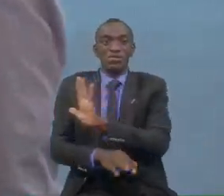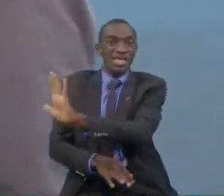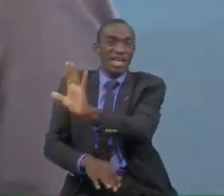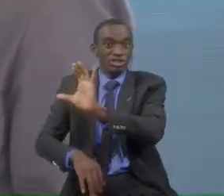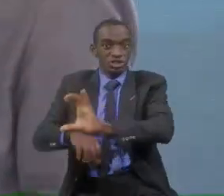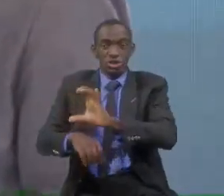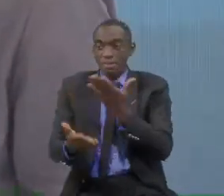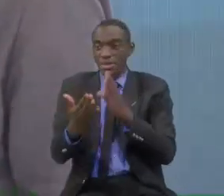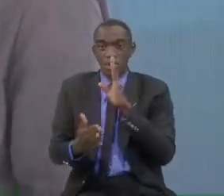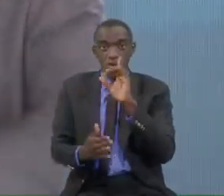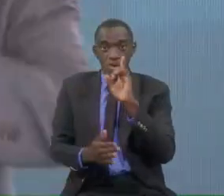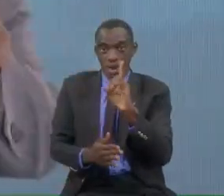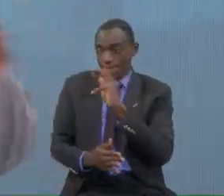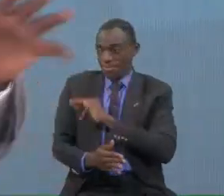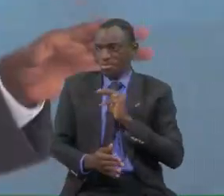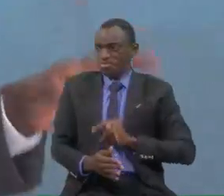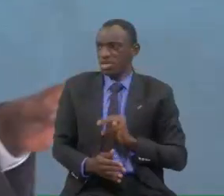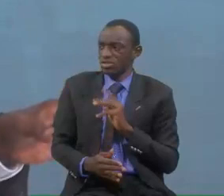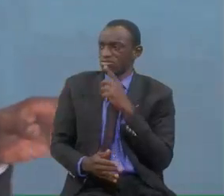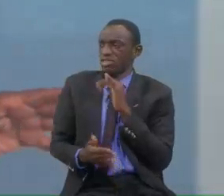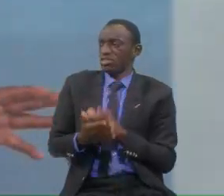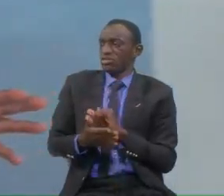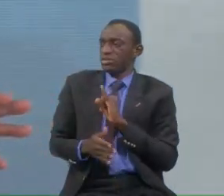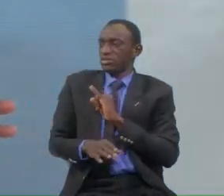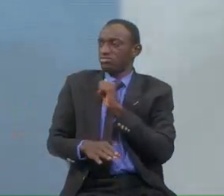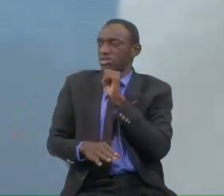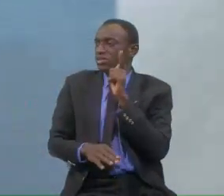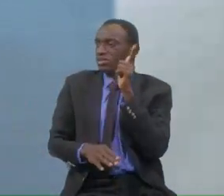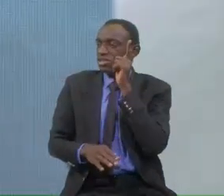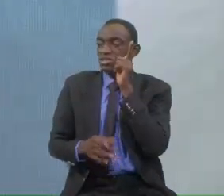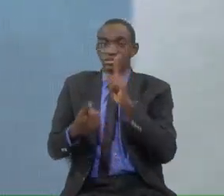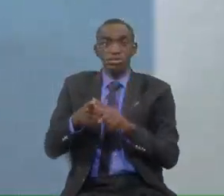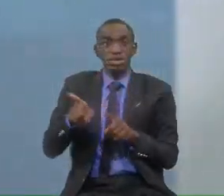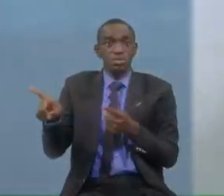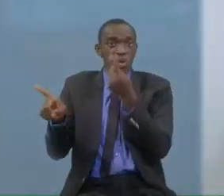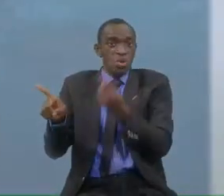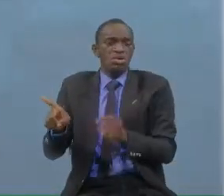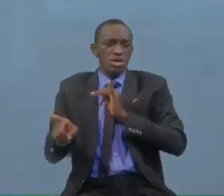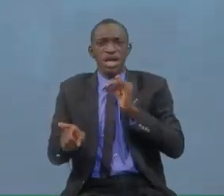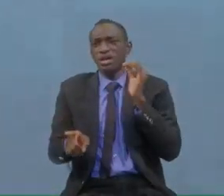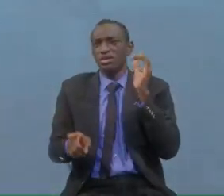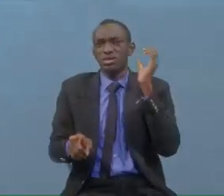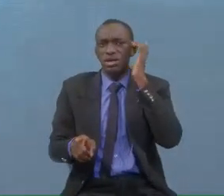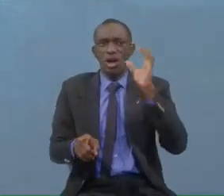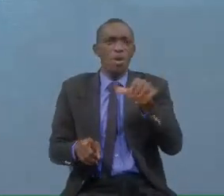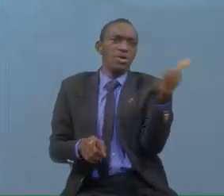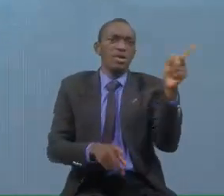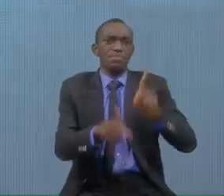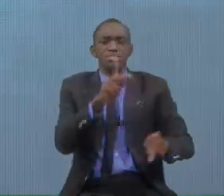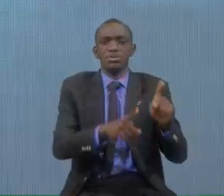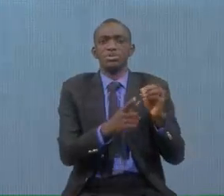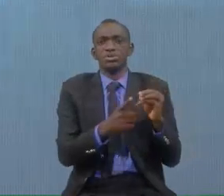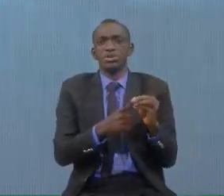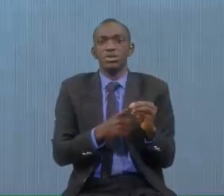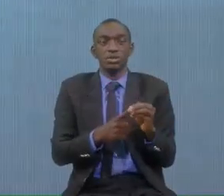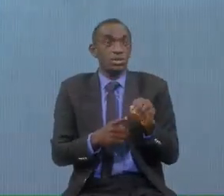they are not just listening to him alone, they are listening to other people. And those other people said, nobody,